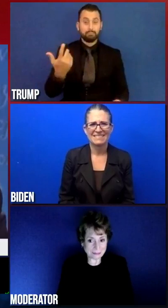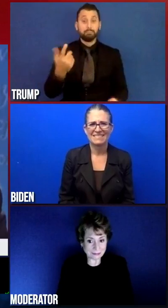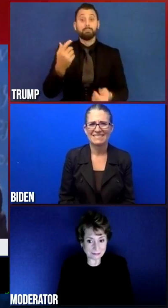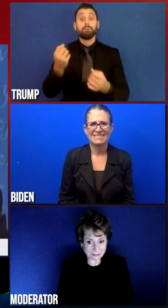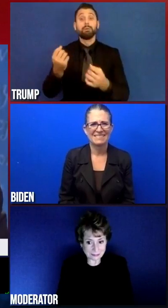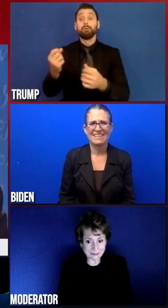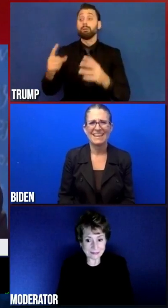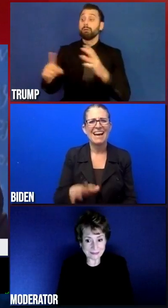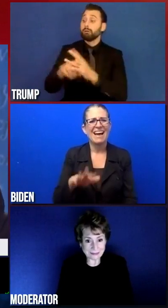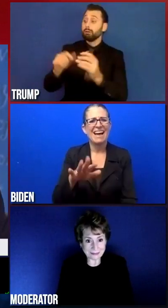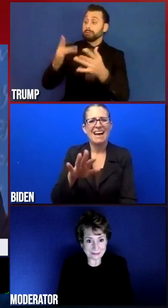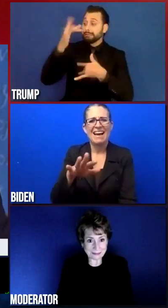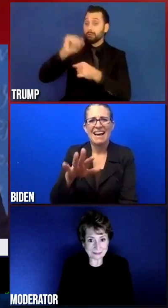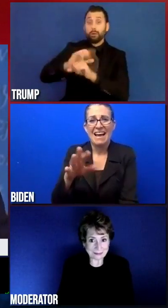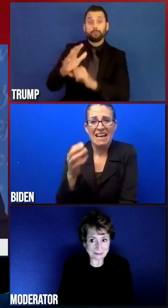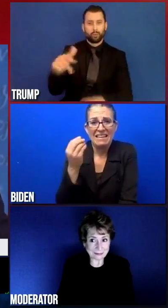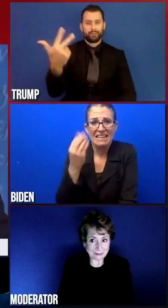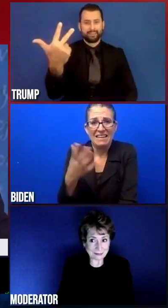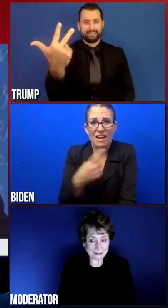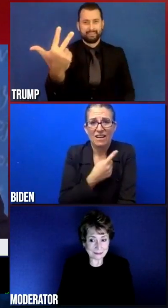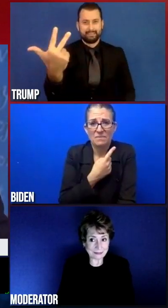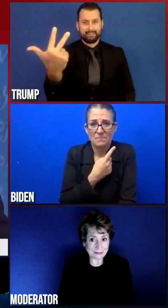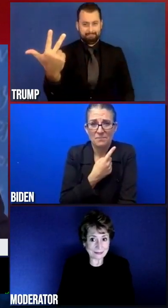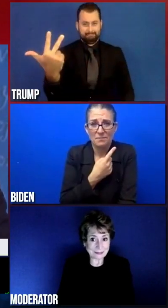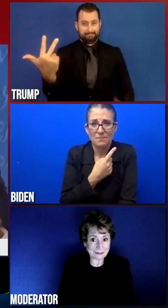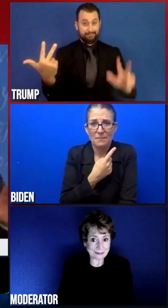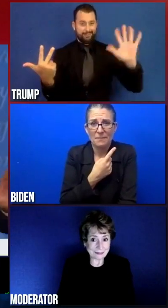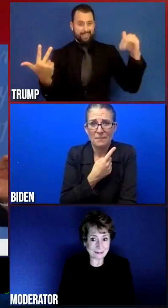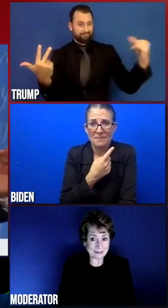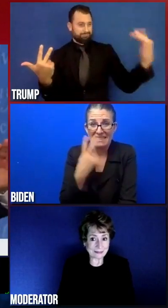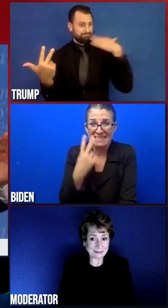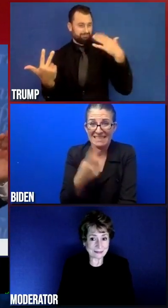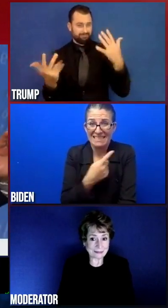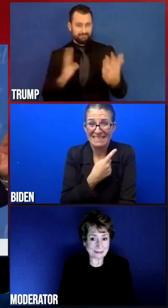rallies he has? And a reporter came up to him to ask him a question. He said,